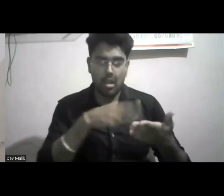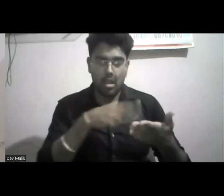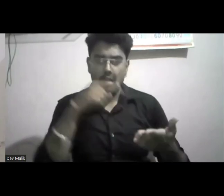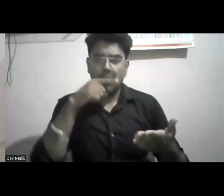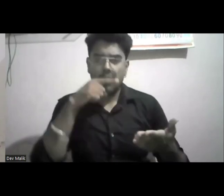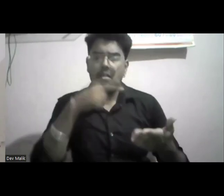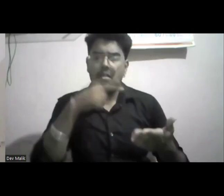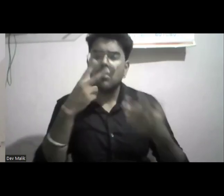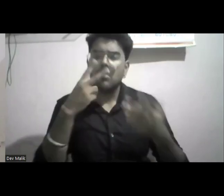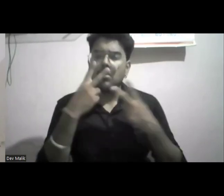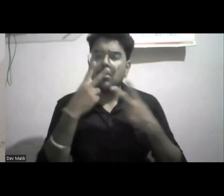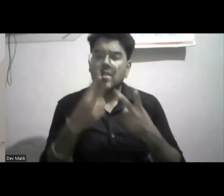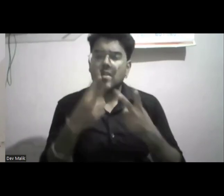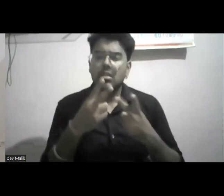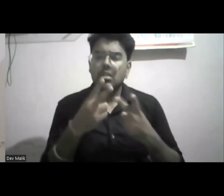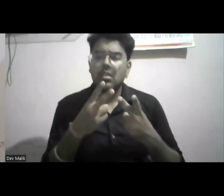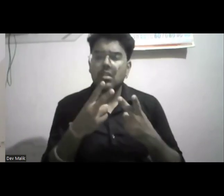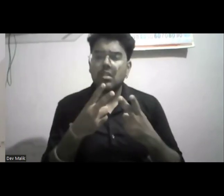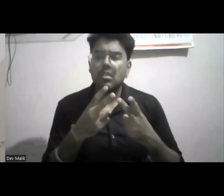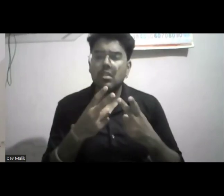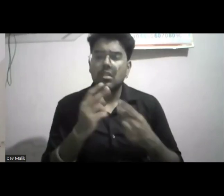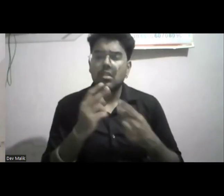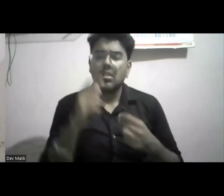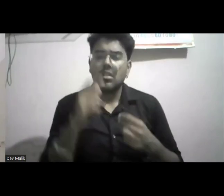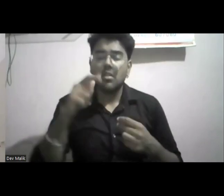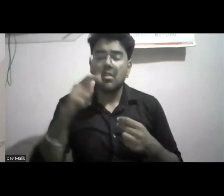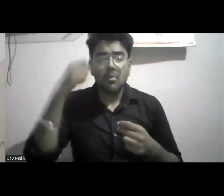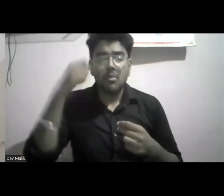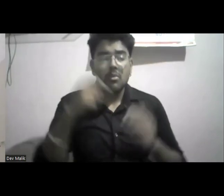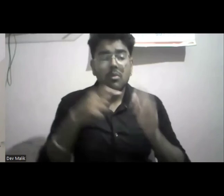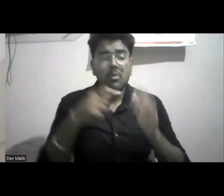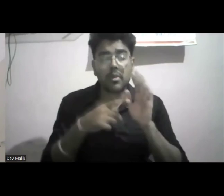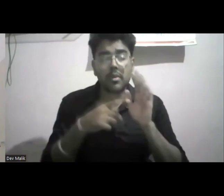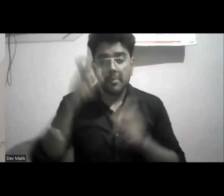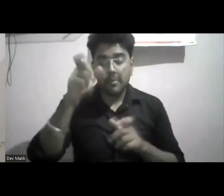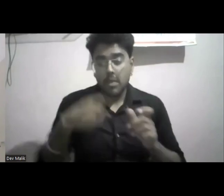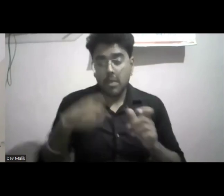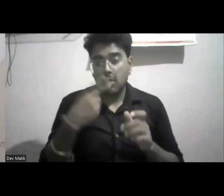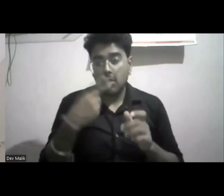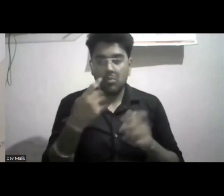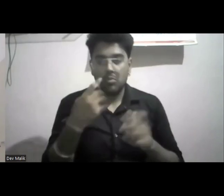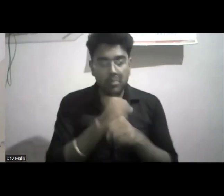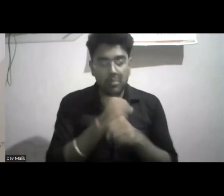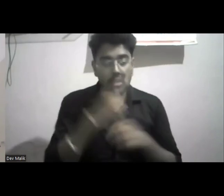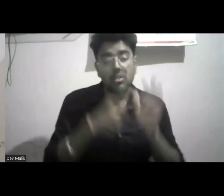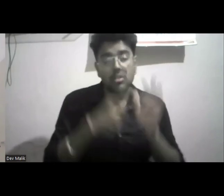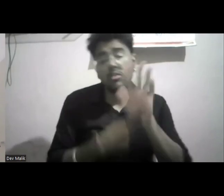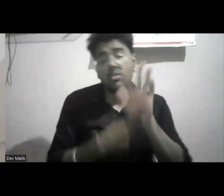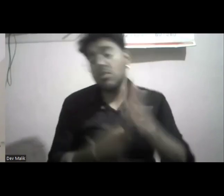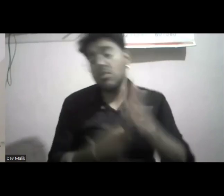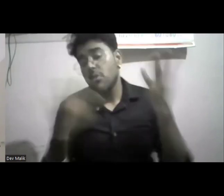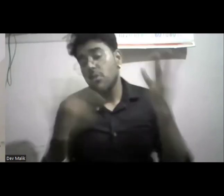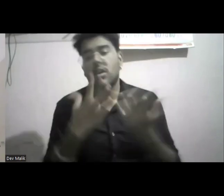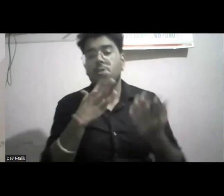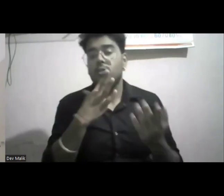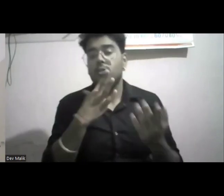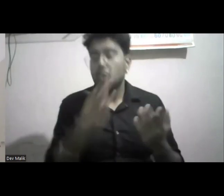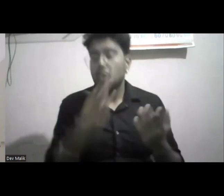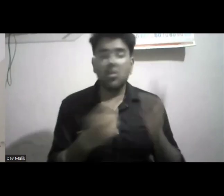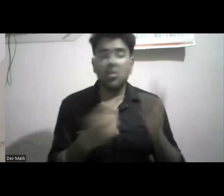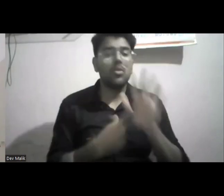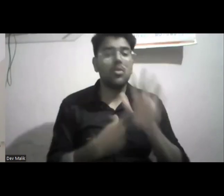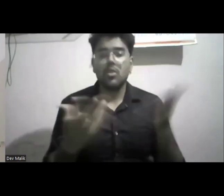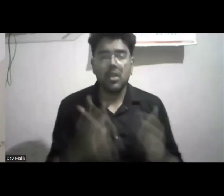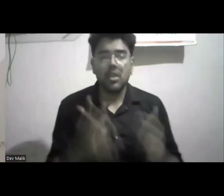thinking what are these filmmakers trying to represent. Something that I was mentioning when I read Stuart Murray's quote